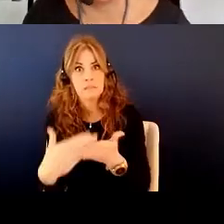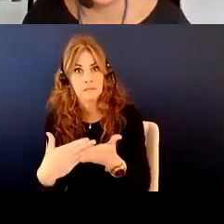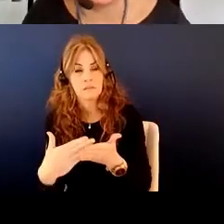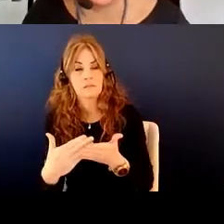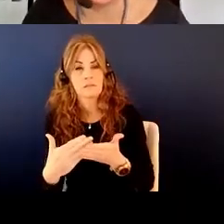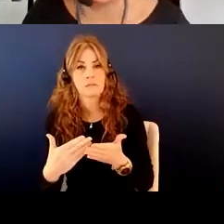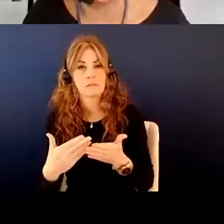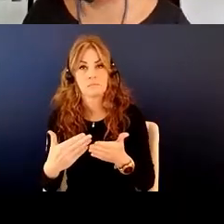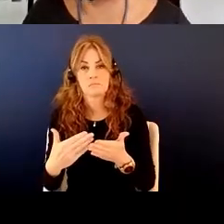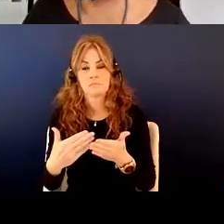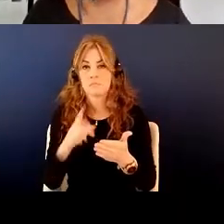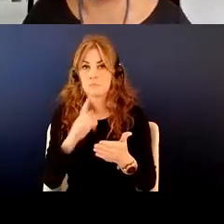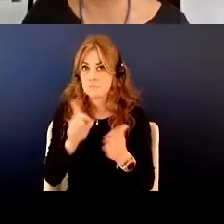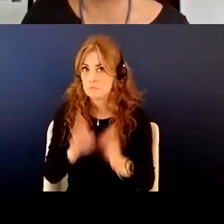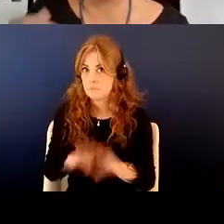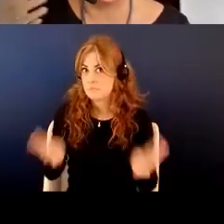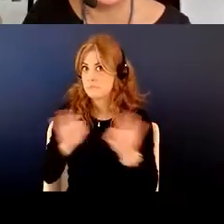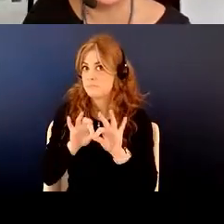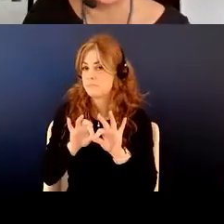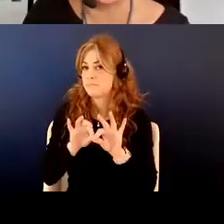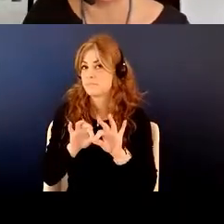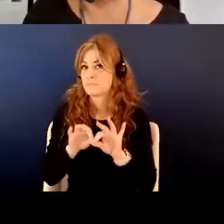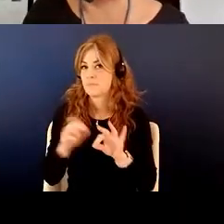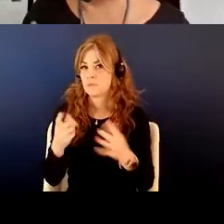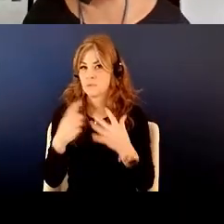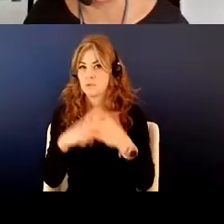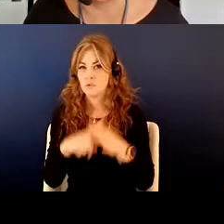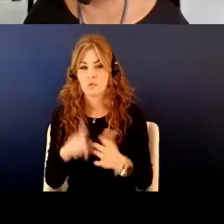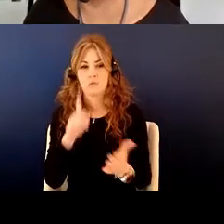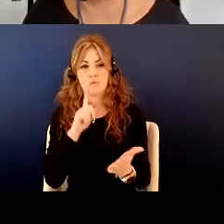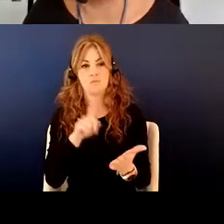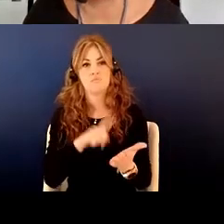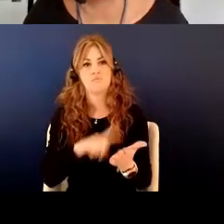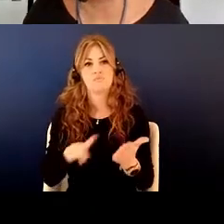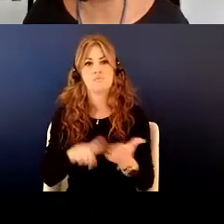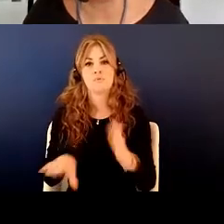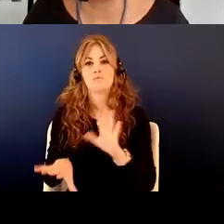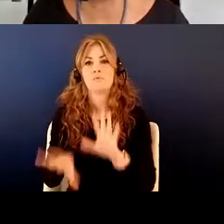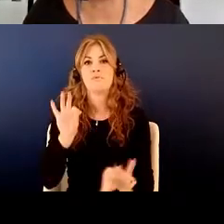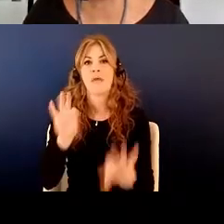that are going to be important as we begin to search for studies.